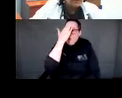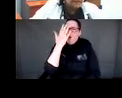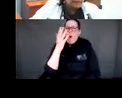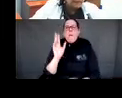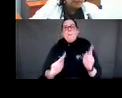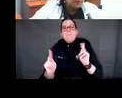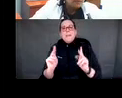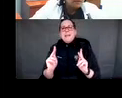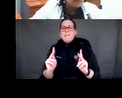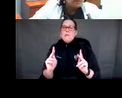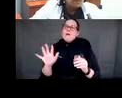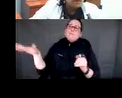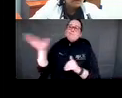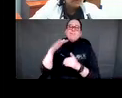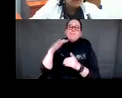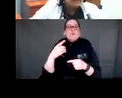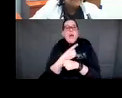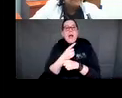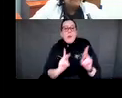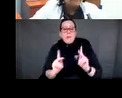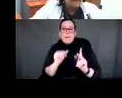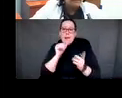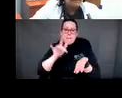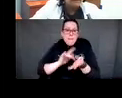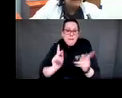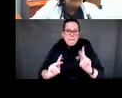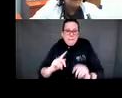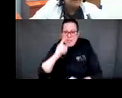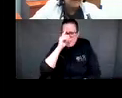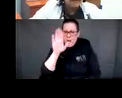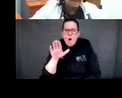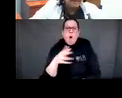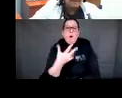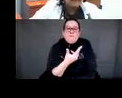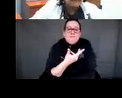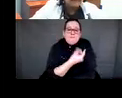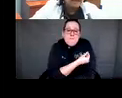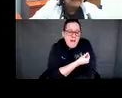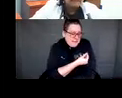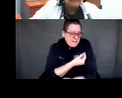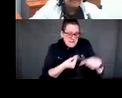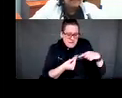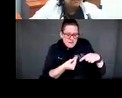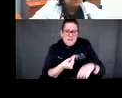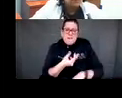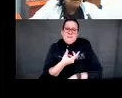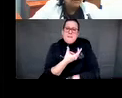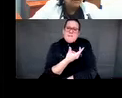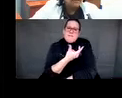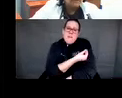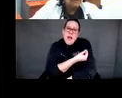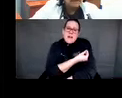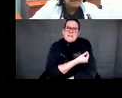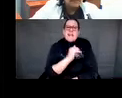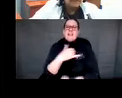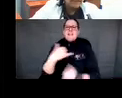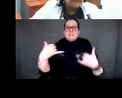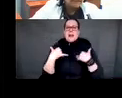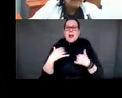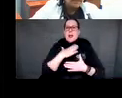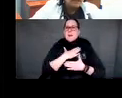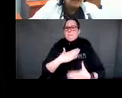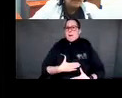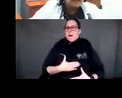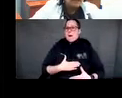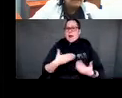lot of lay people who are not in our profession think you vaccinate someone and the vaccine stays in your body and that's what's actually protecting